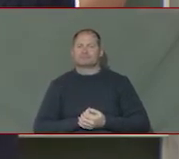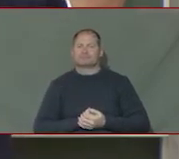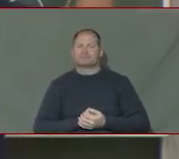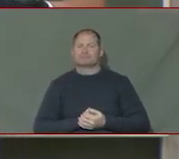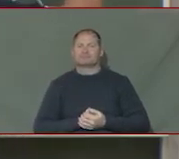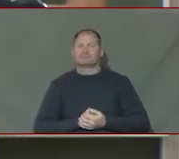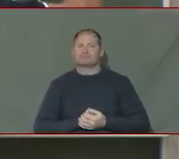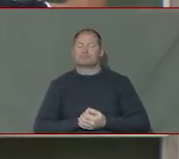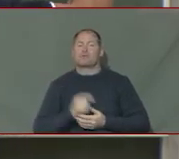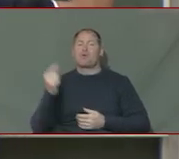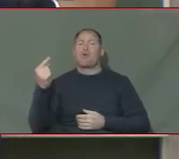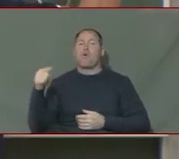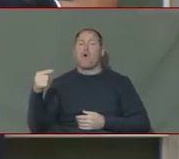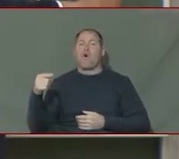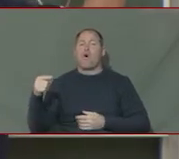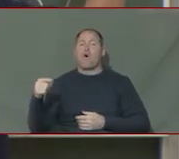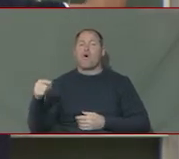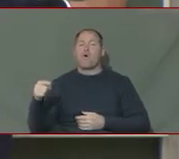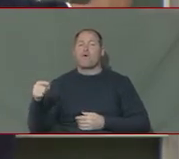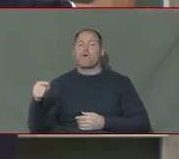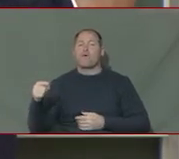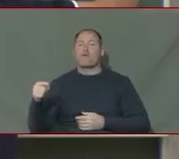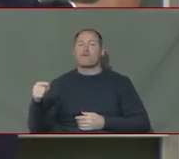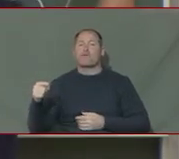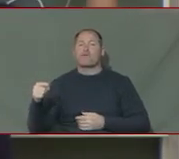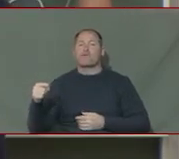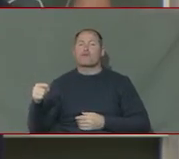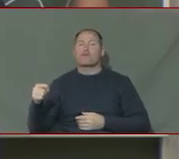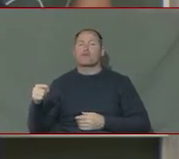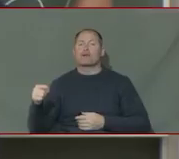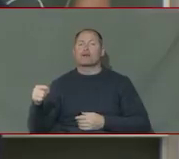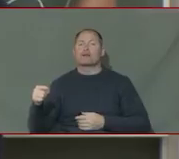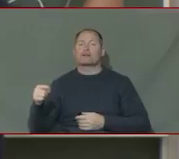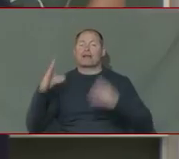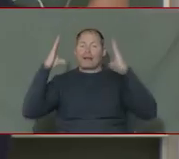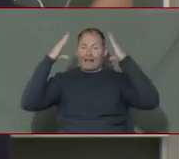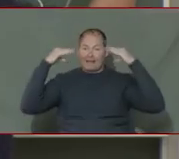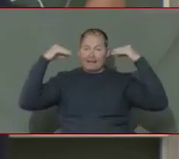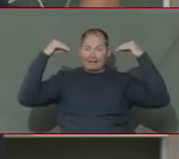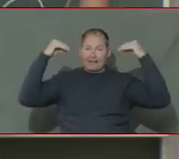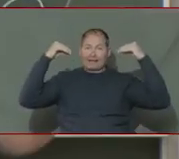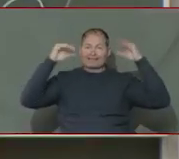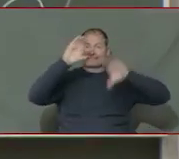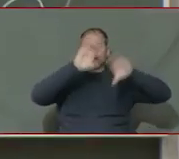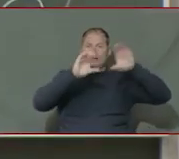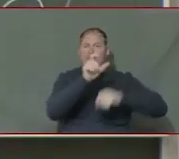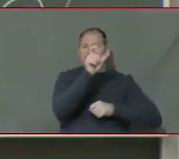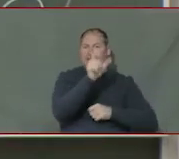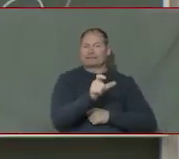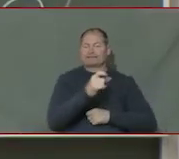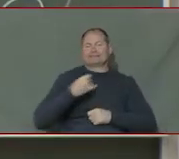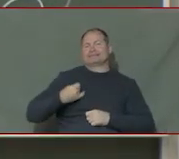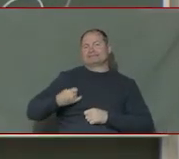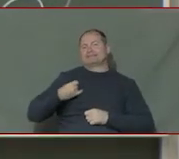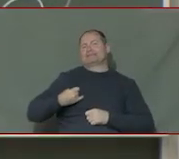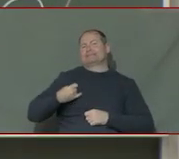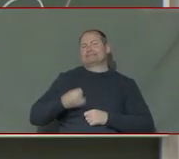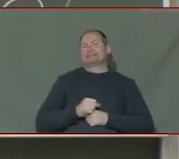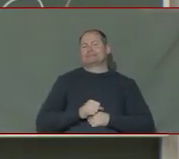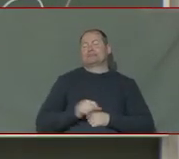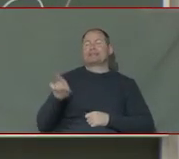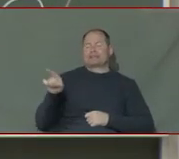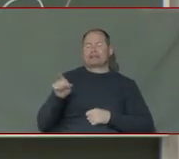of, it's a certain Dutch scientist, I think he was Dutch, Langerhans. He found